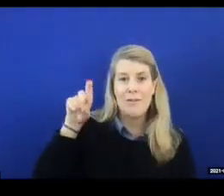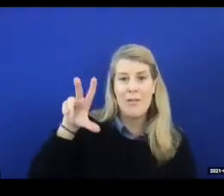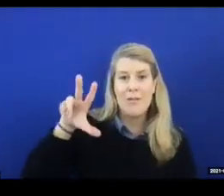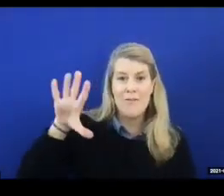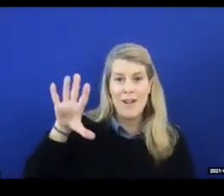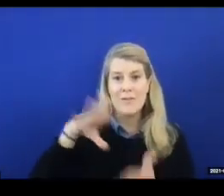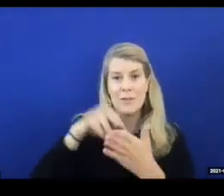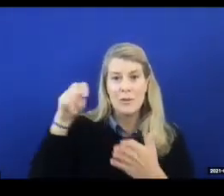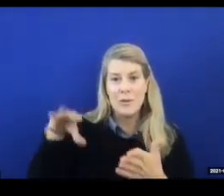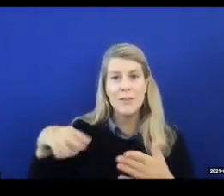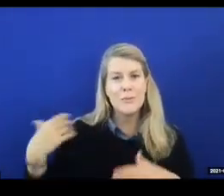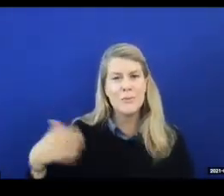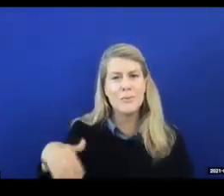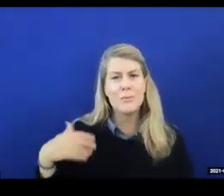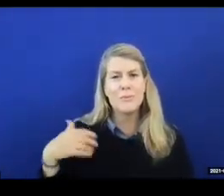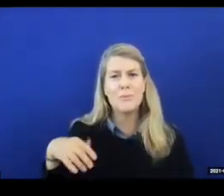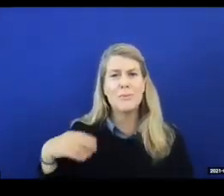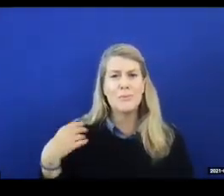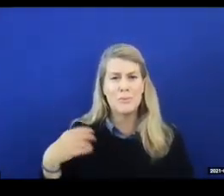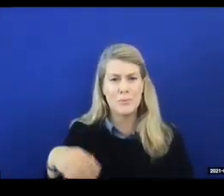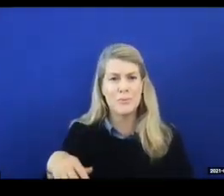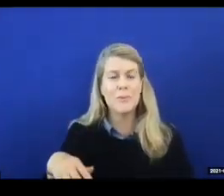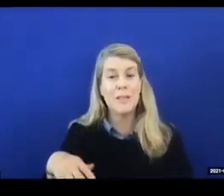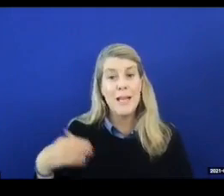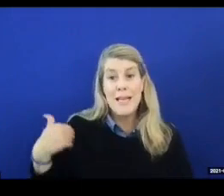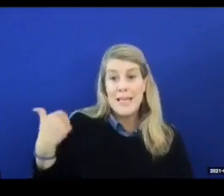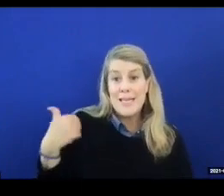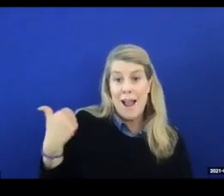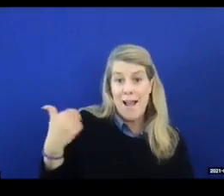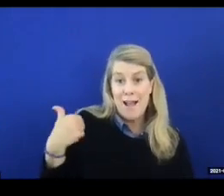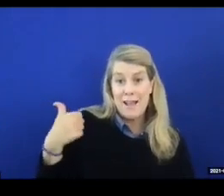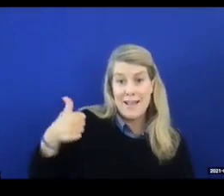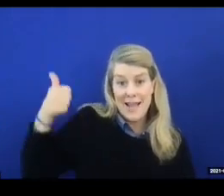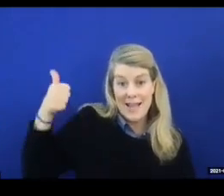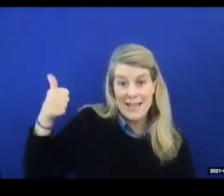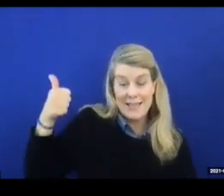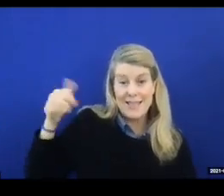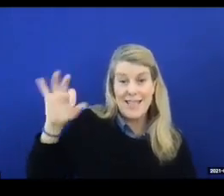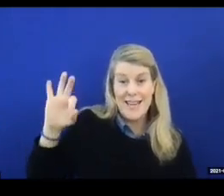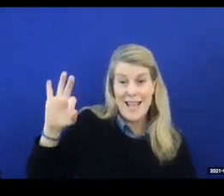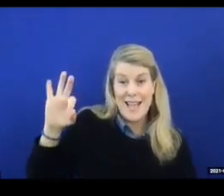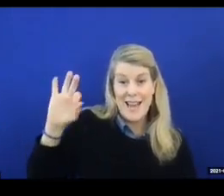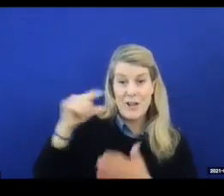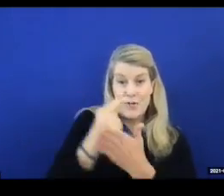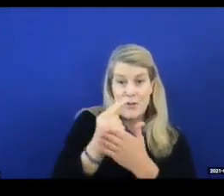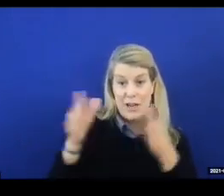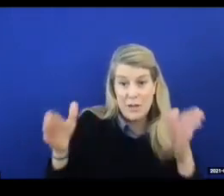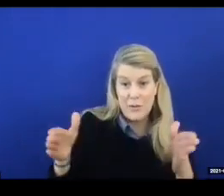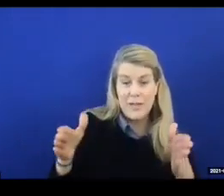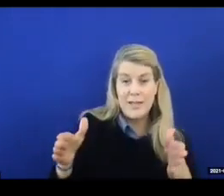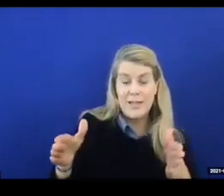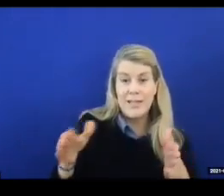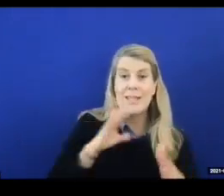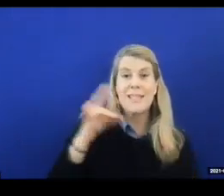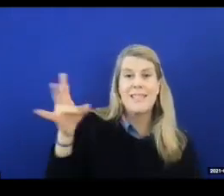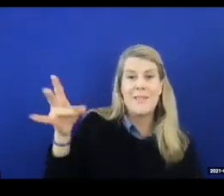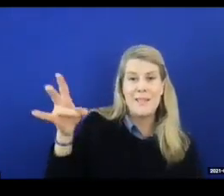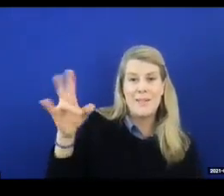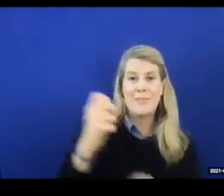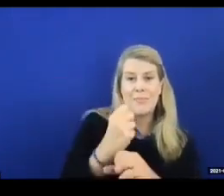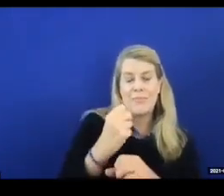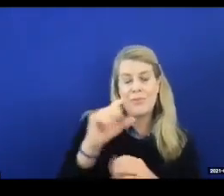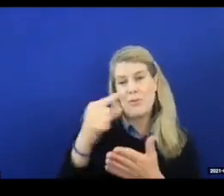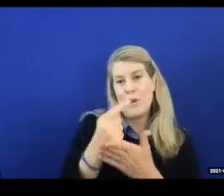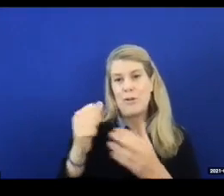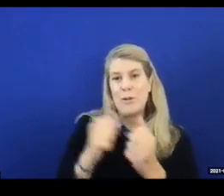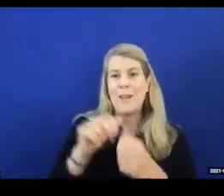5,135 students. The youngest 9 graduates are 17 years old and graduate with an